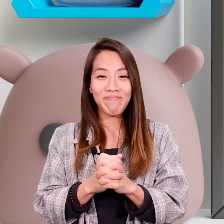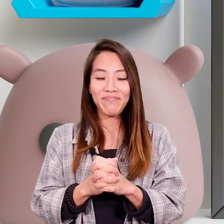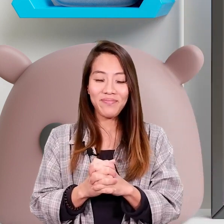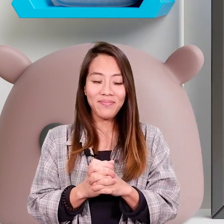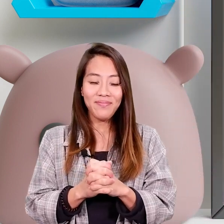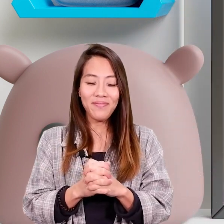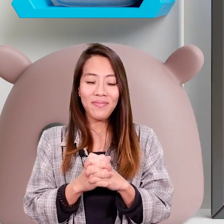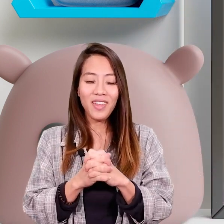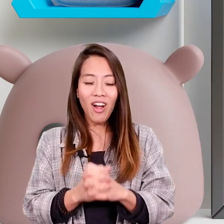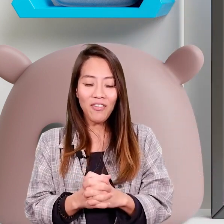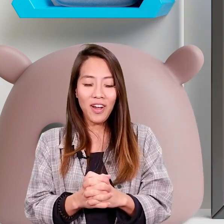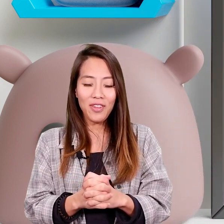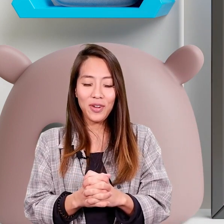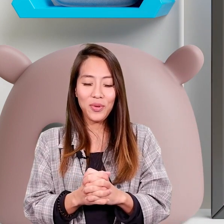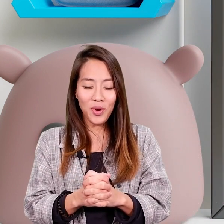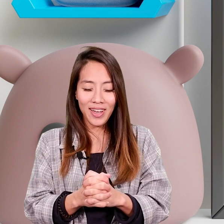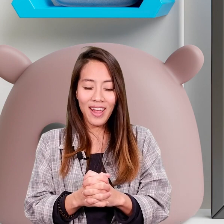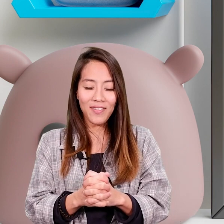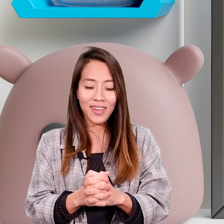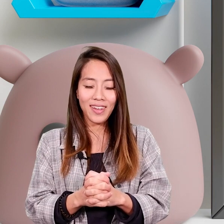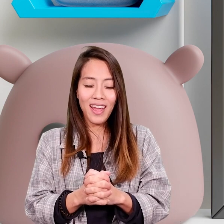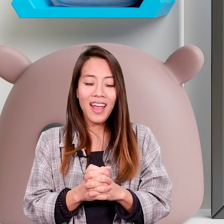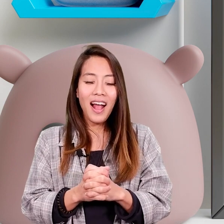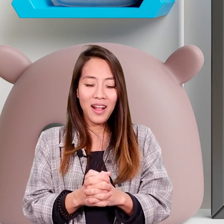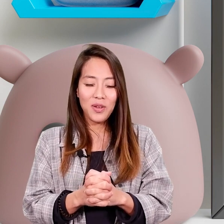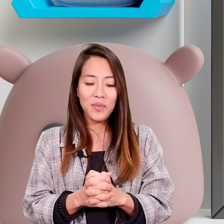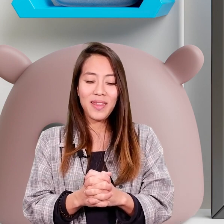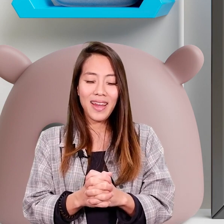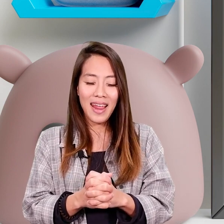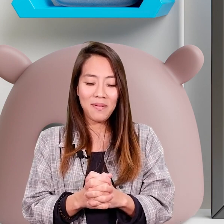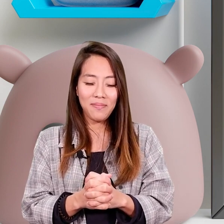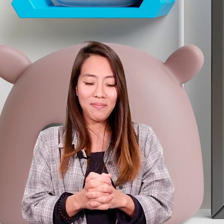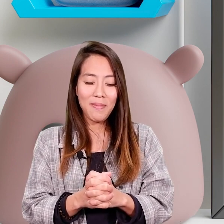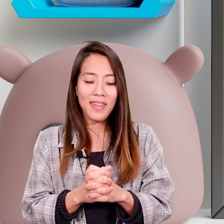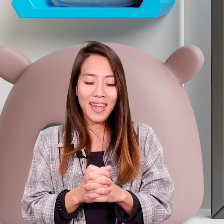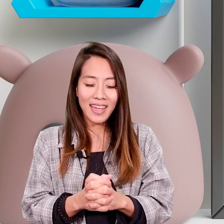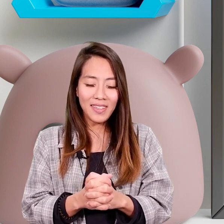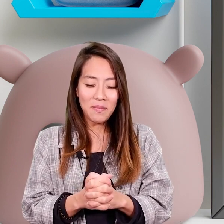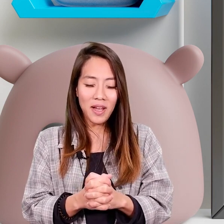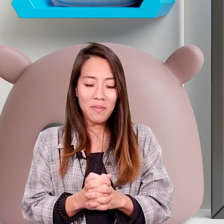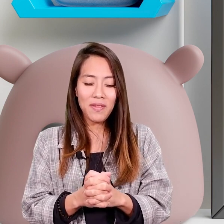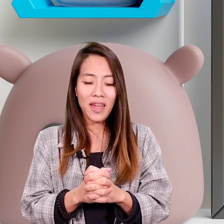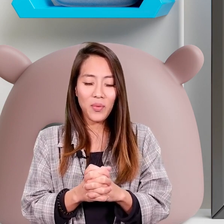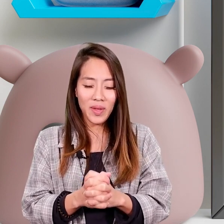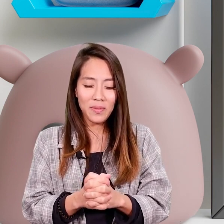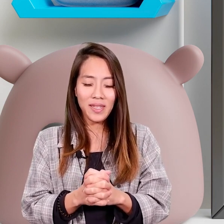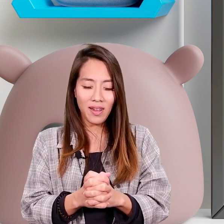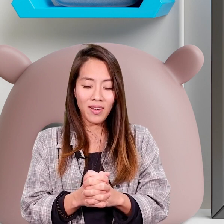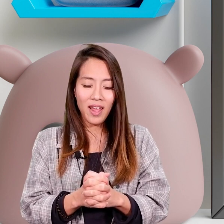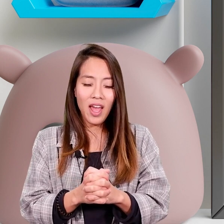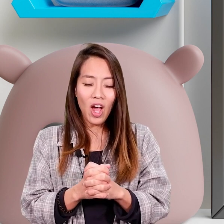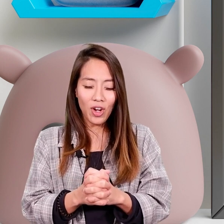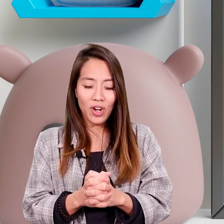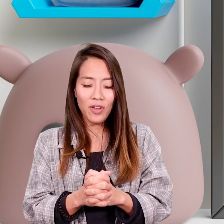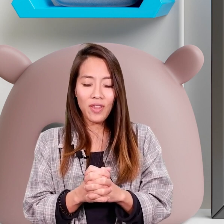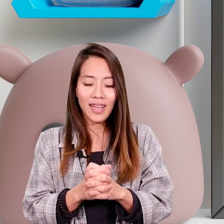eyes. Our Father, who art in heaven, hallowed be thy name. Thy kingdom come, thy will be